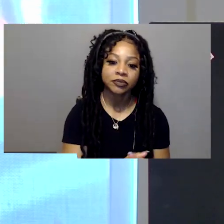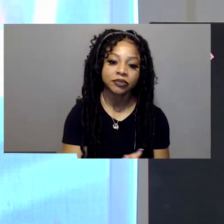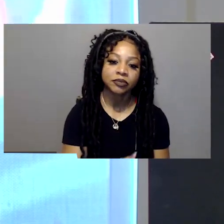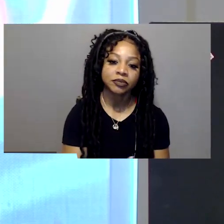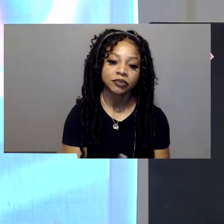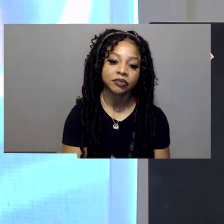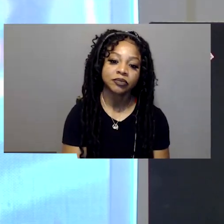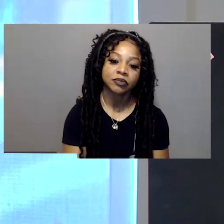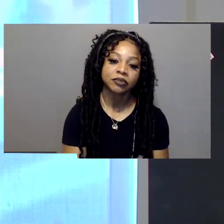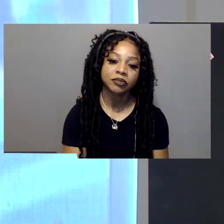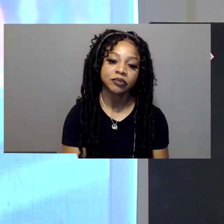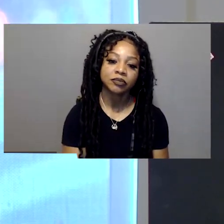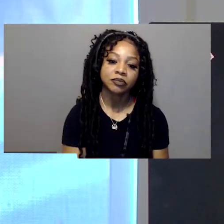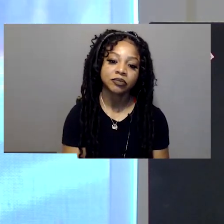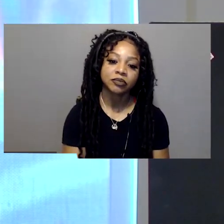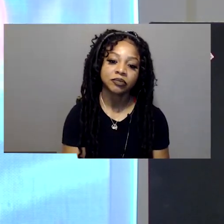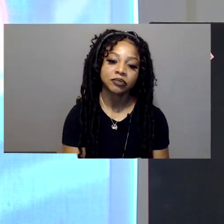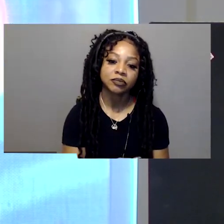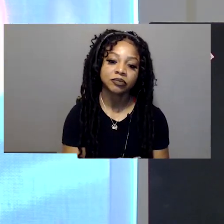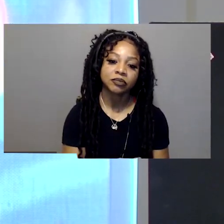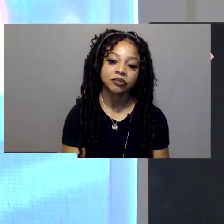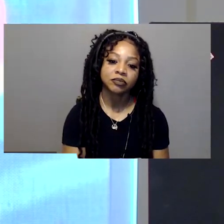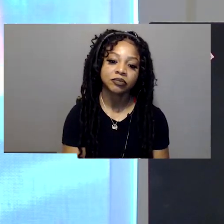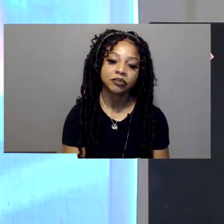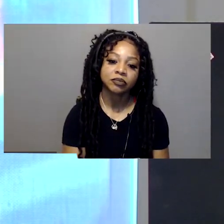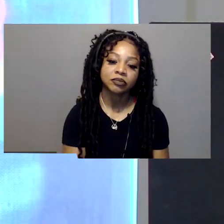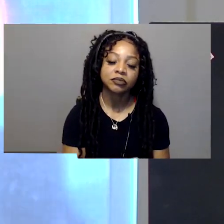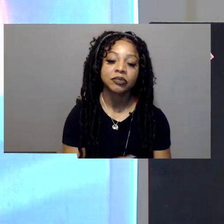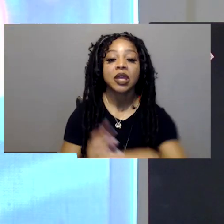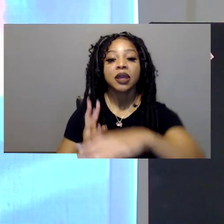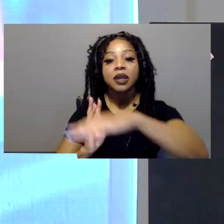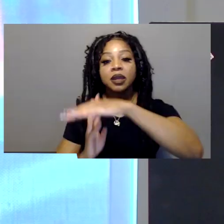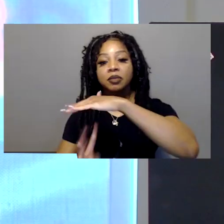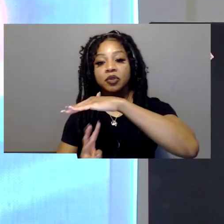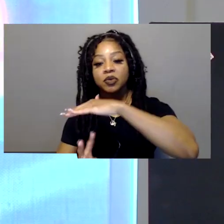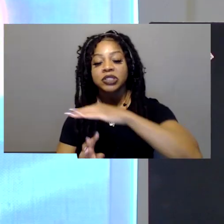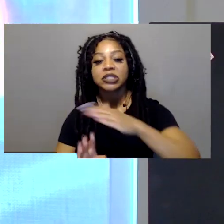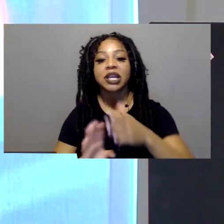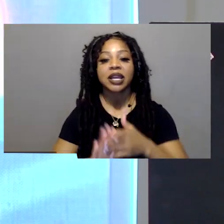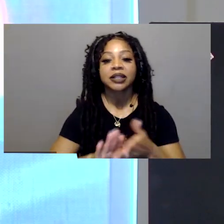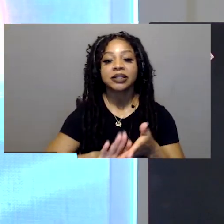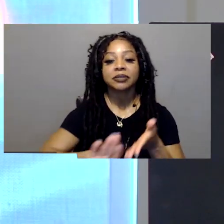The big one is around immigration inadmissibility.